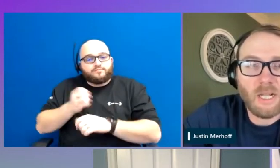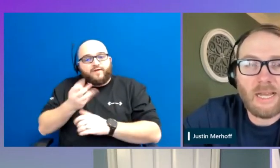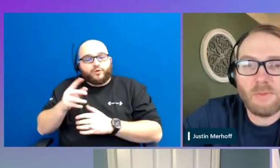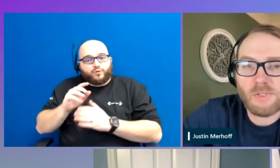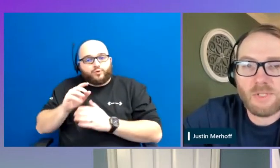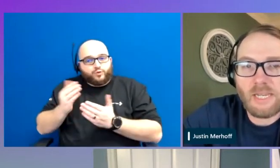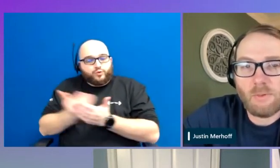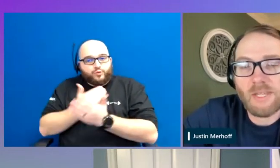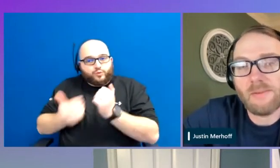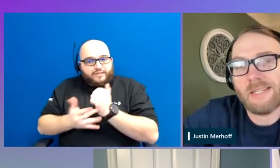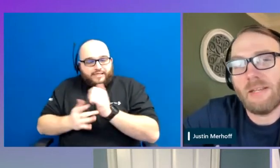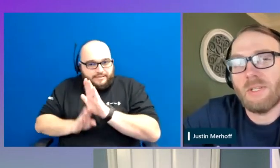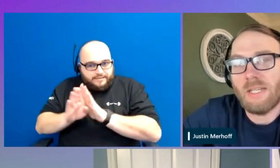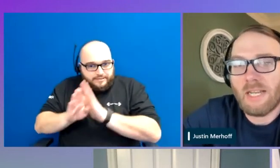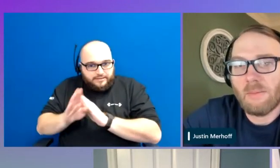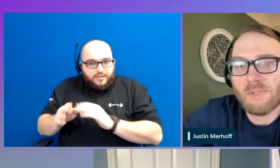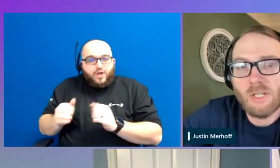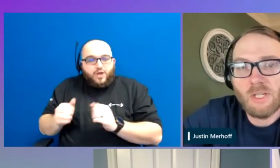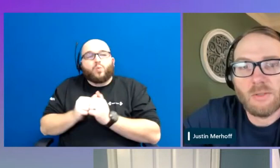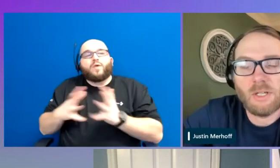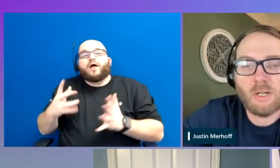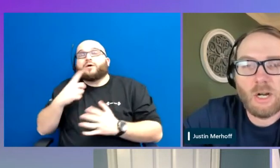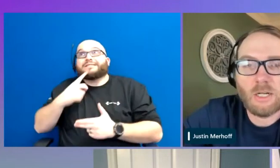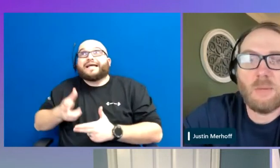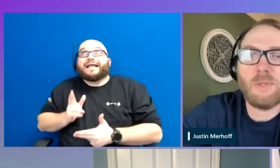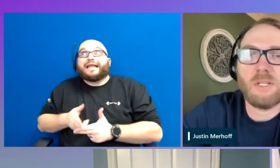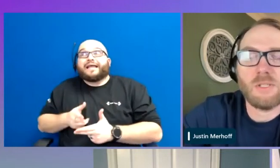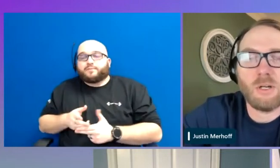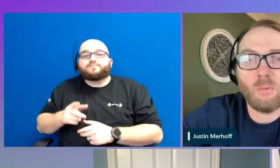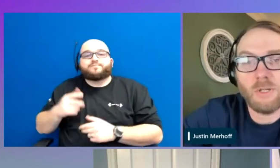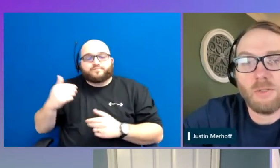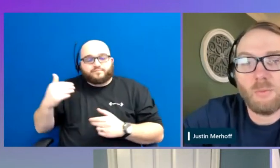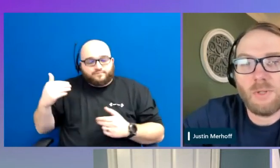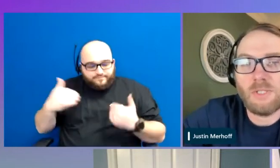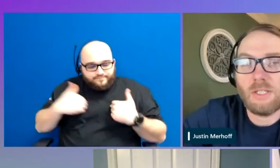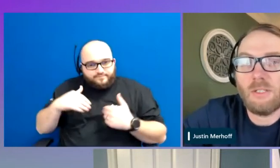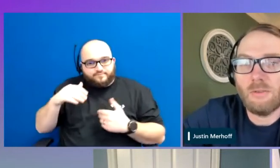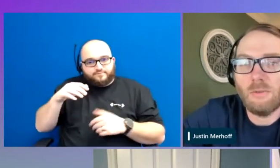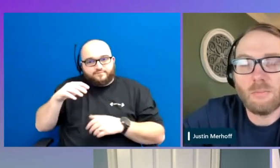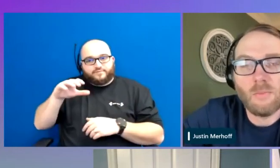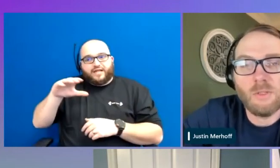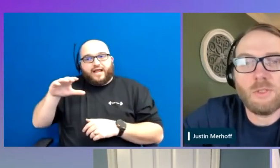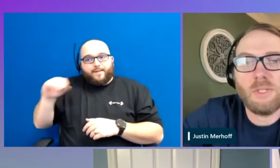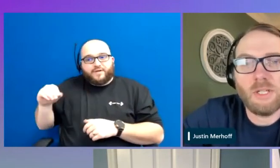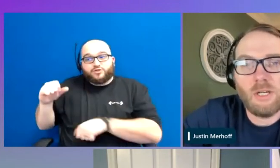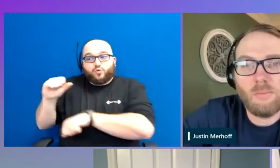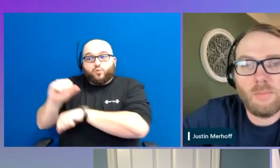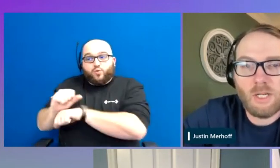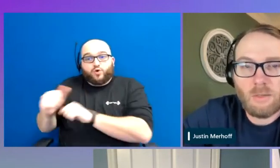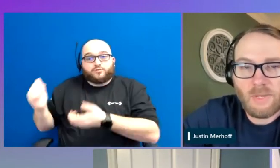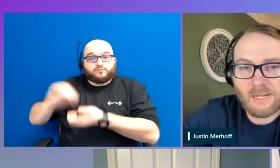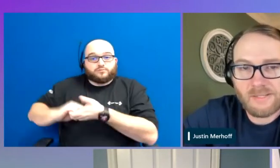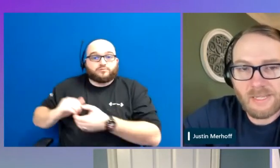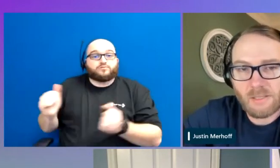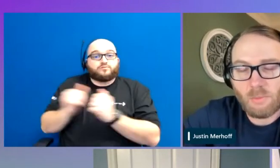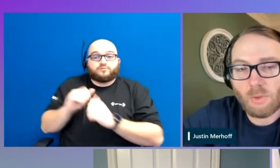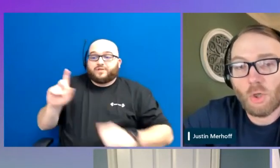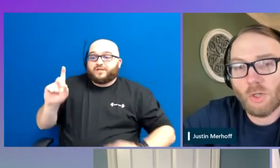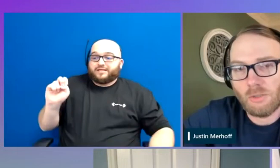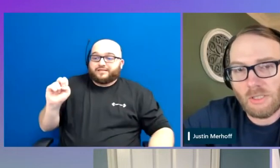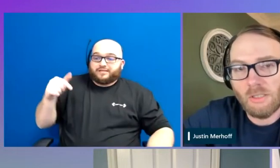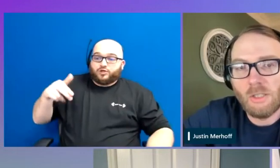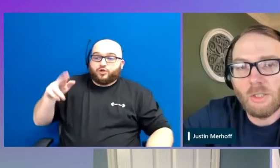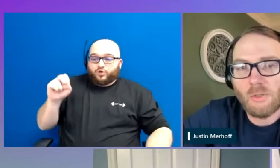And I will say, without saying the names, there are companies that are working with DQ to become